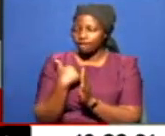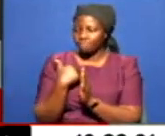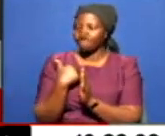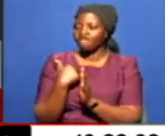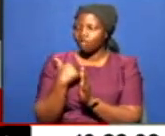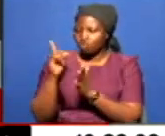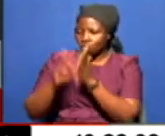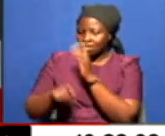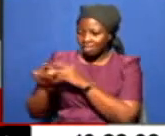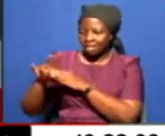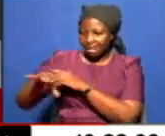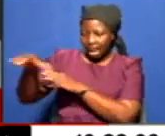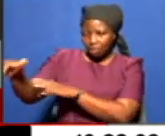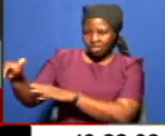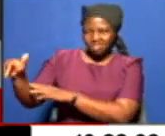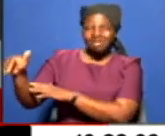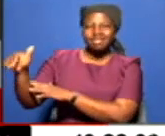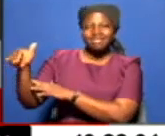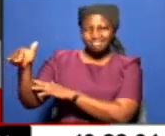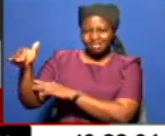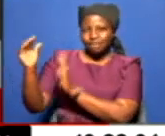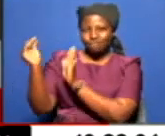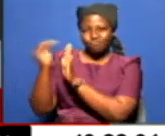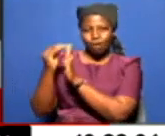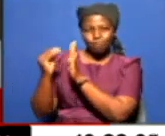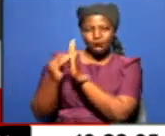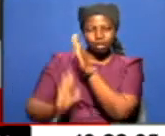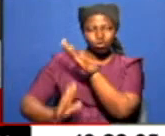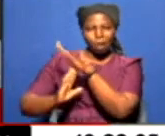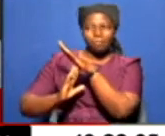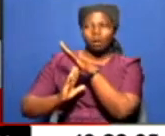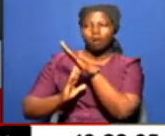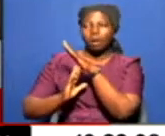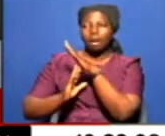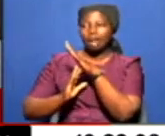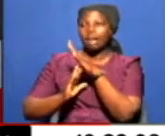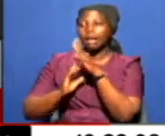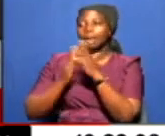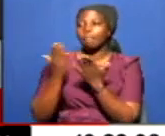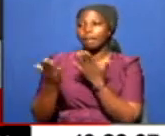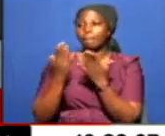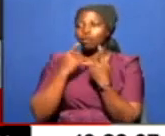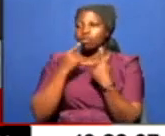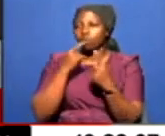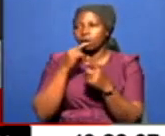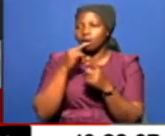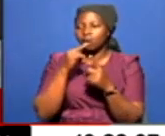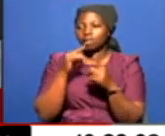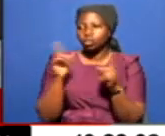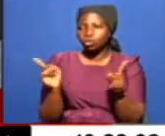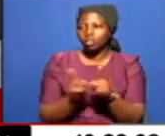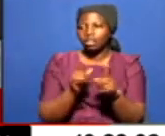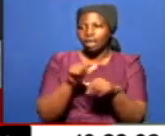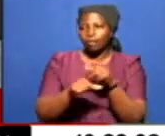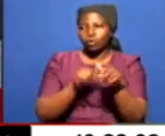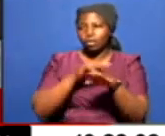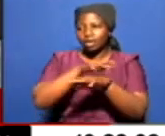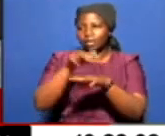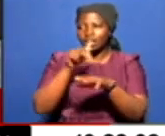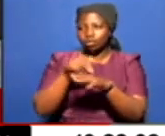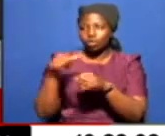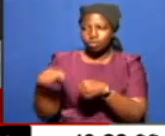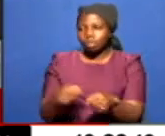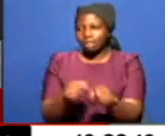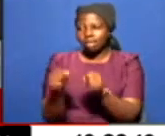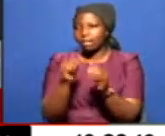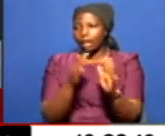prioritizes. Maybe I'll speak a bit on the national strategic plan on the